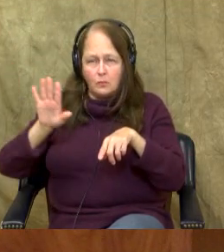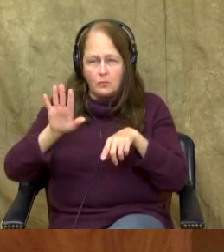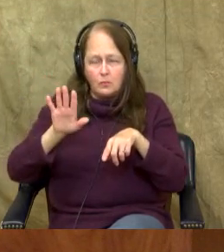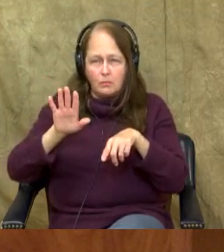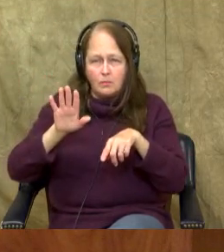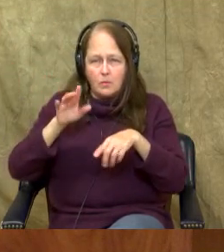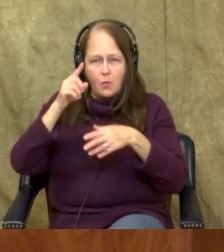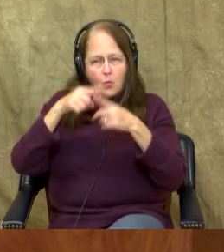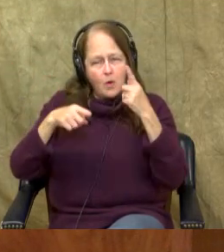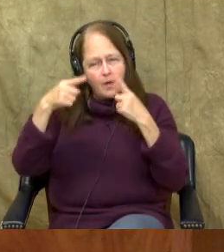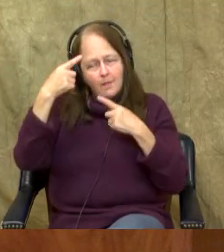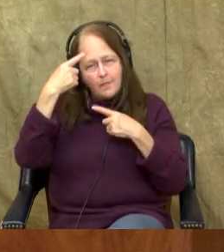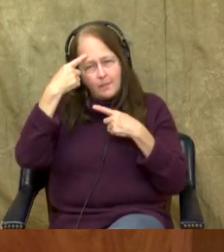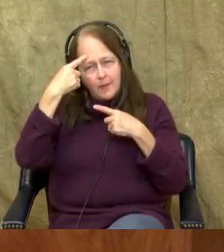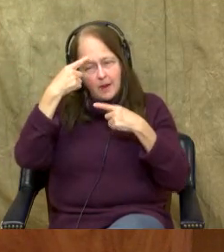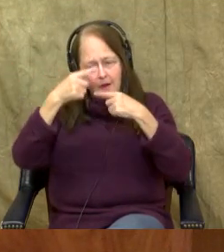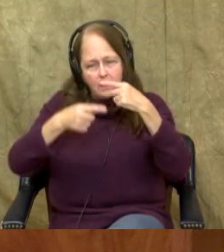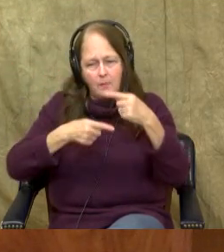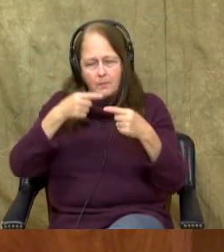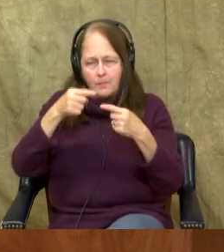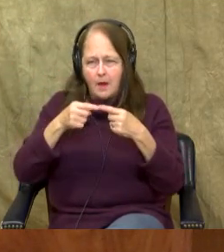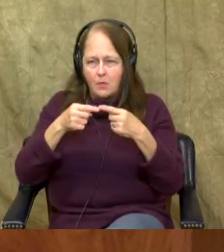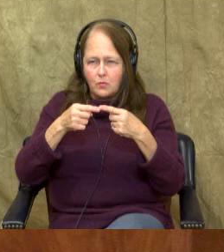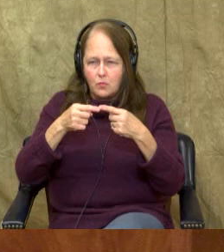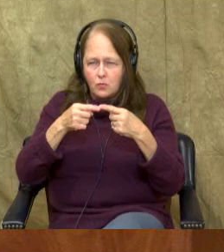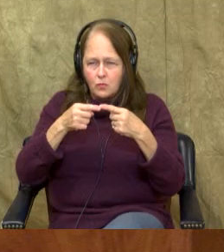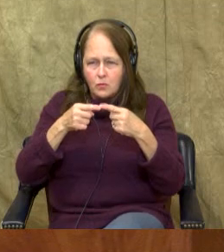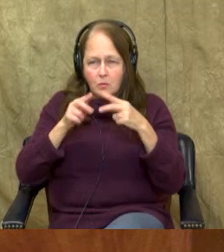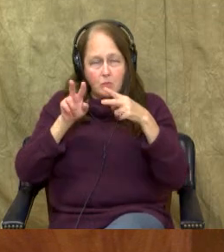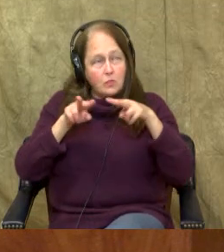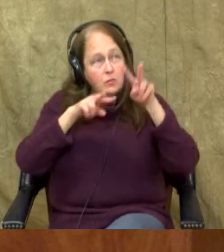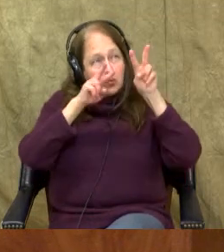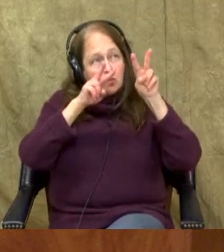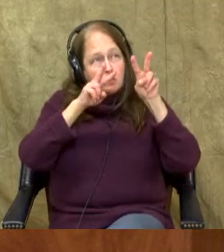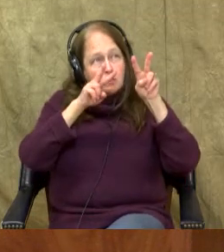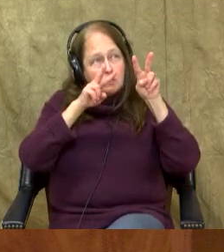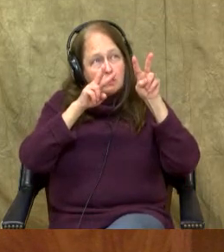What are they thinking about as they're looking up at that sky?